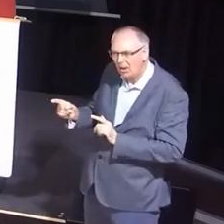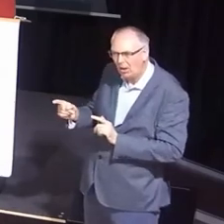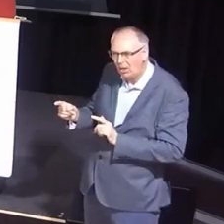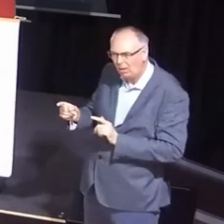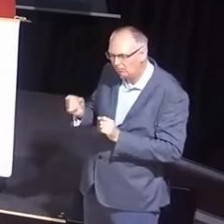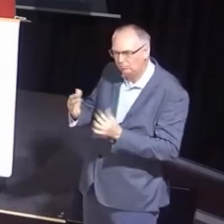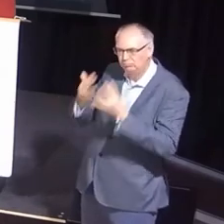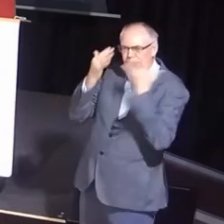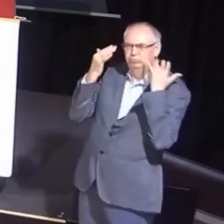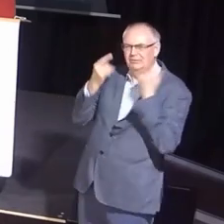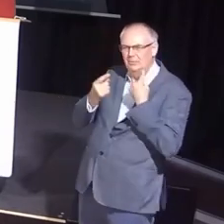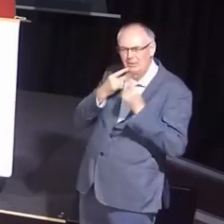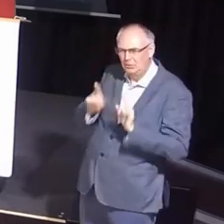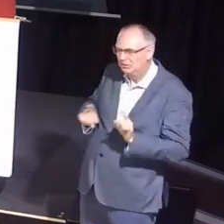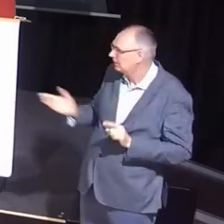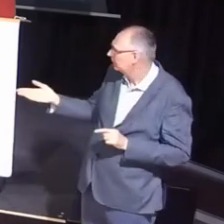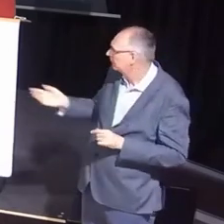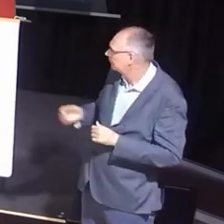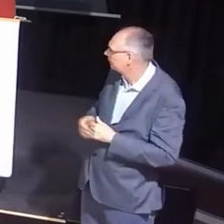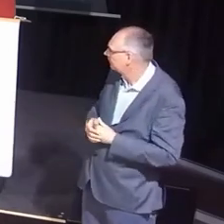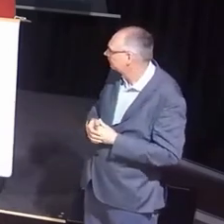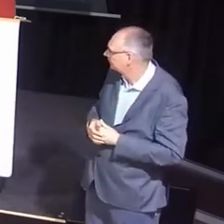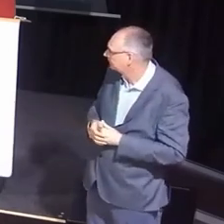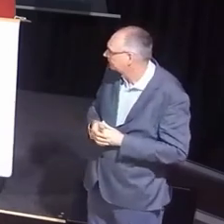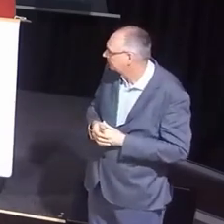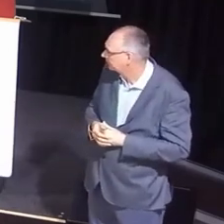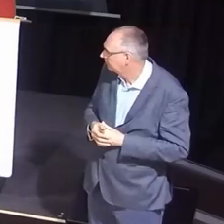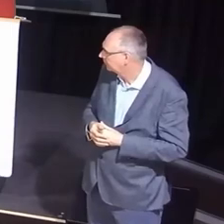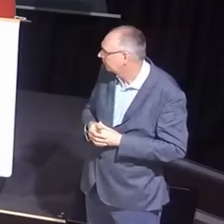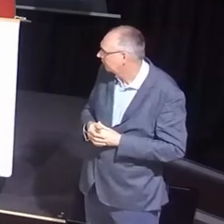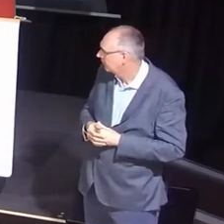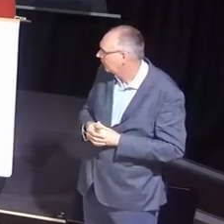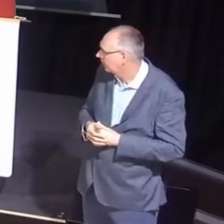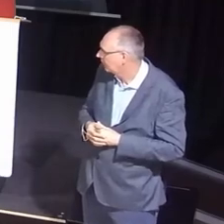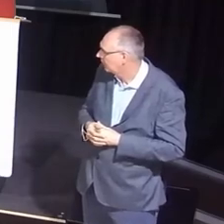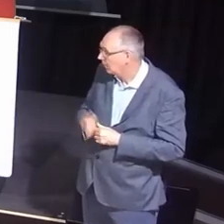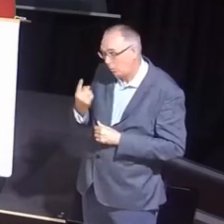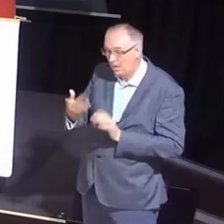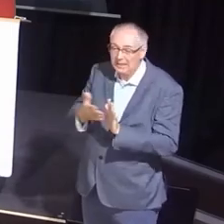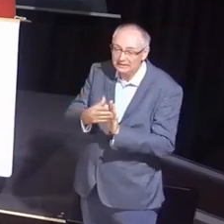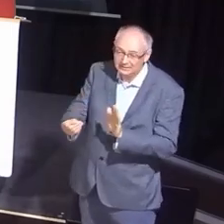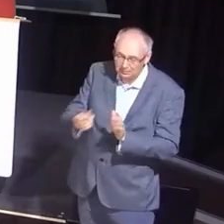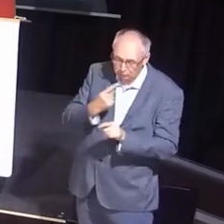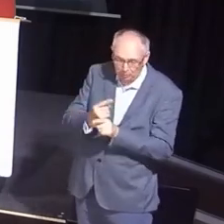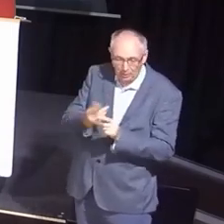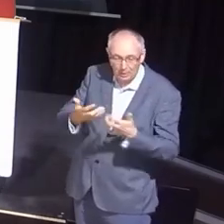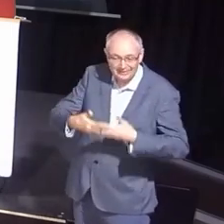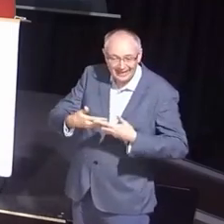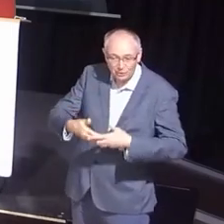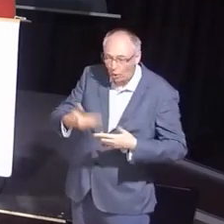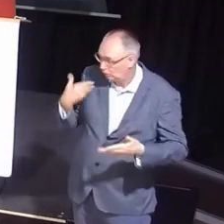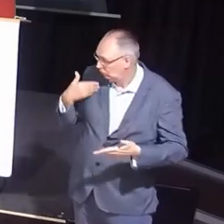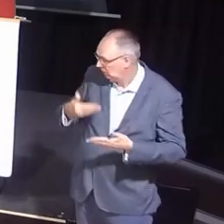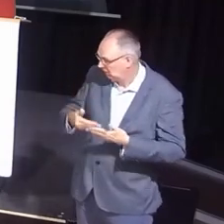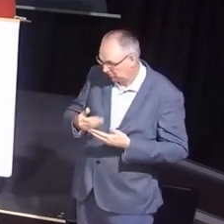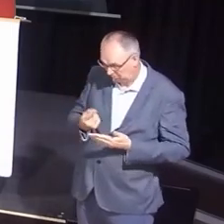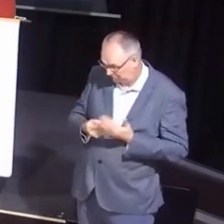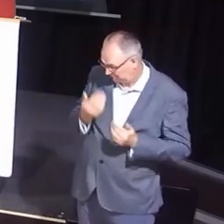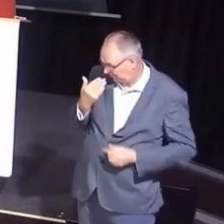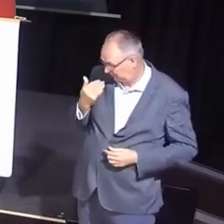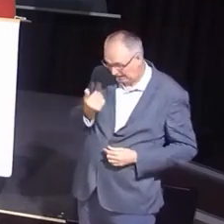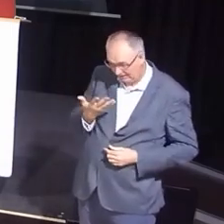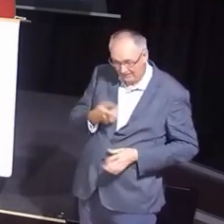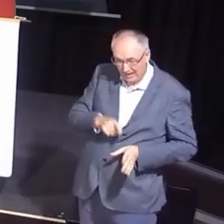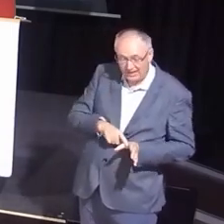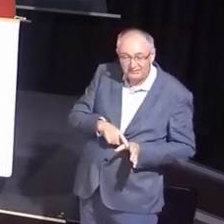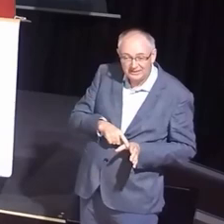with? I want to know. I suppose a really good example of that is that technology over the last, even 5 years, is you've always had to